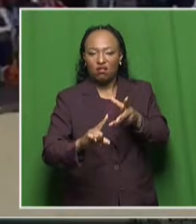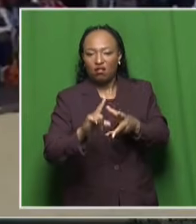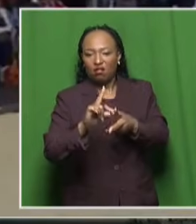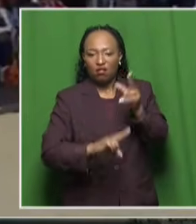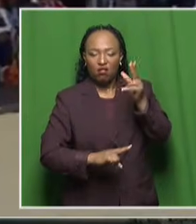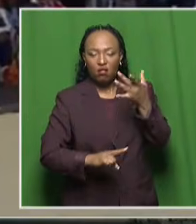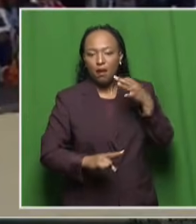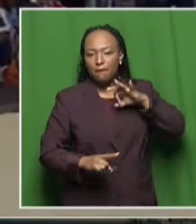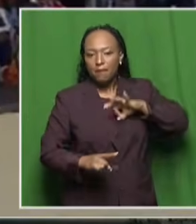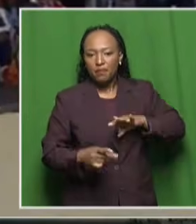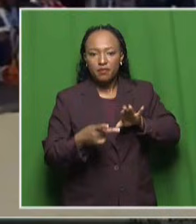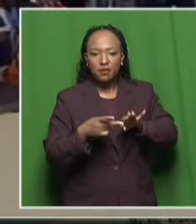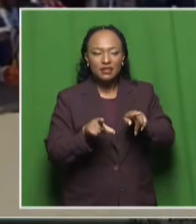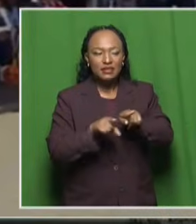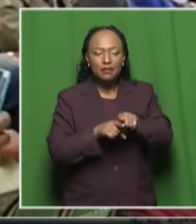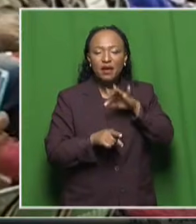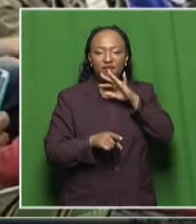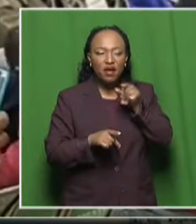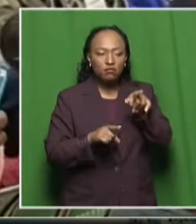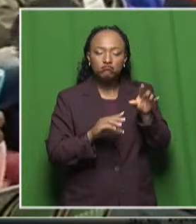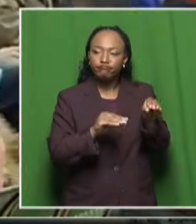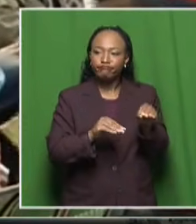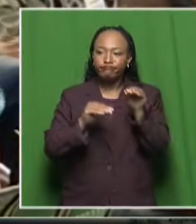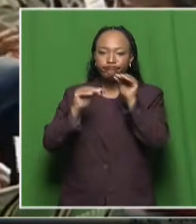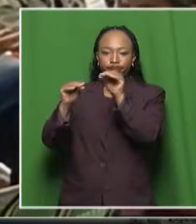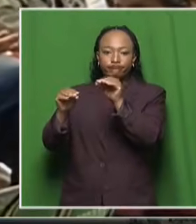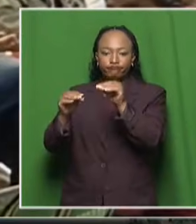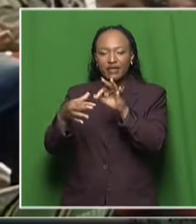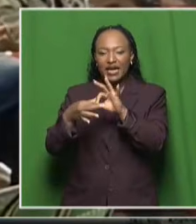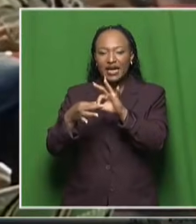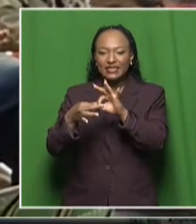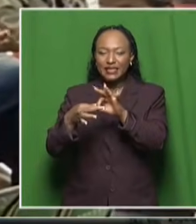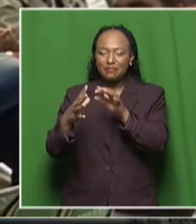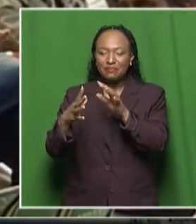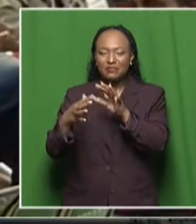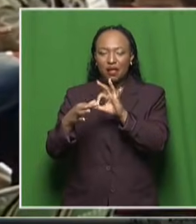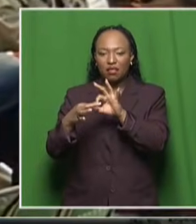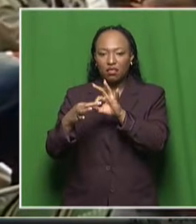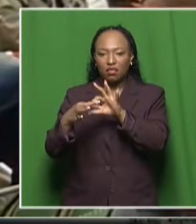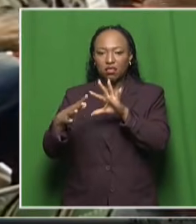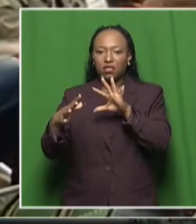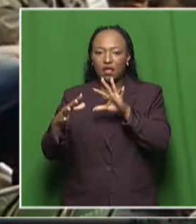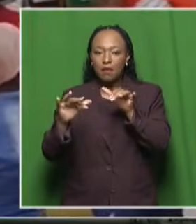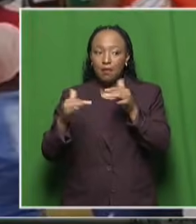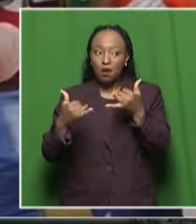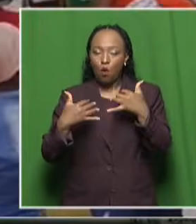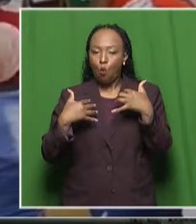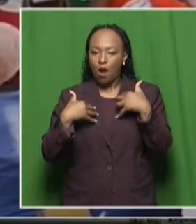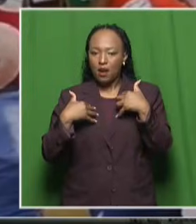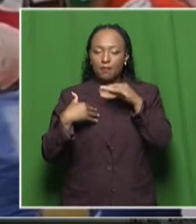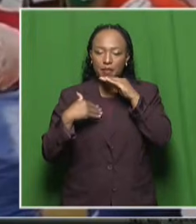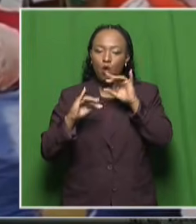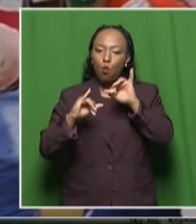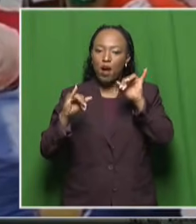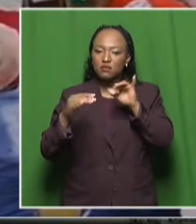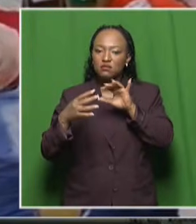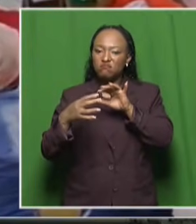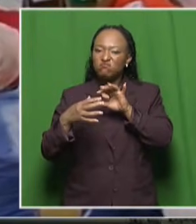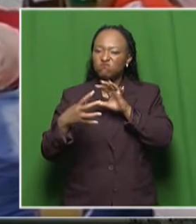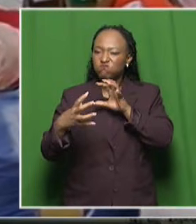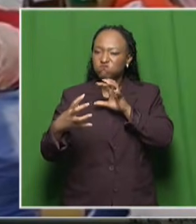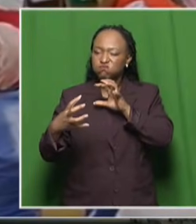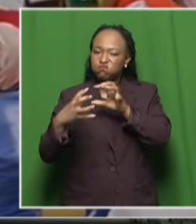particular. So people are concerned that this may further exacerbate those tensions. Well, looking